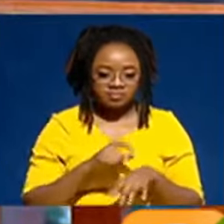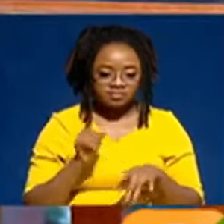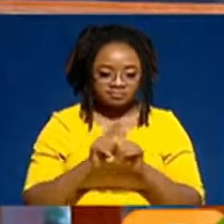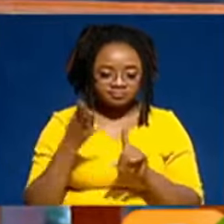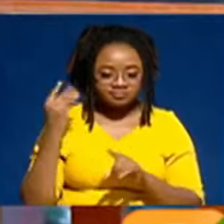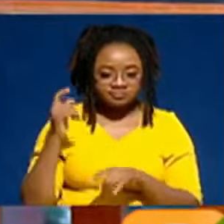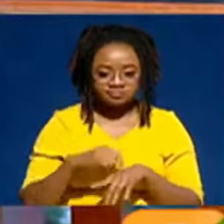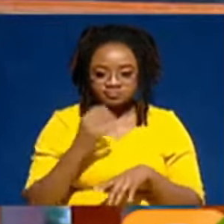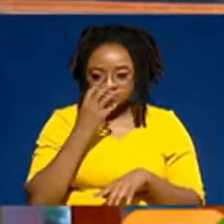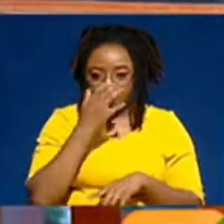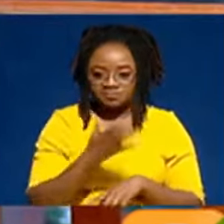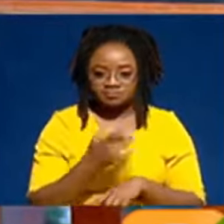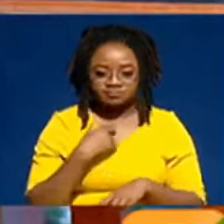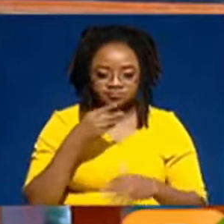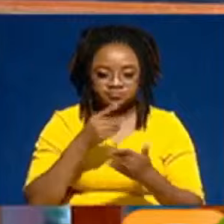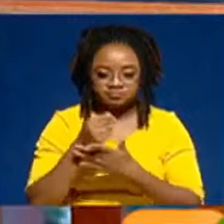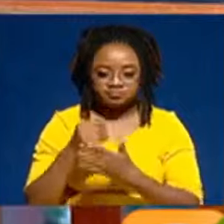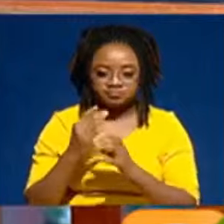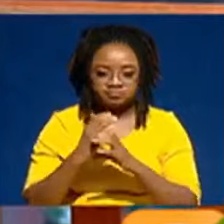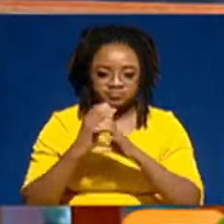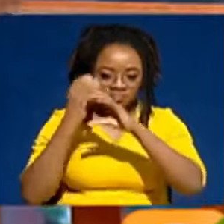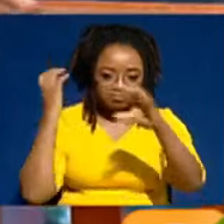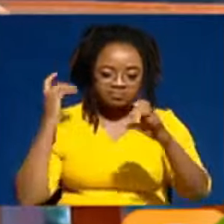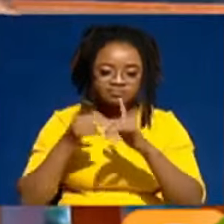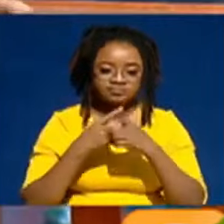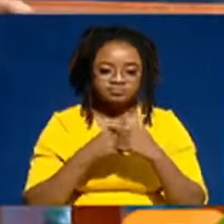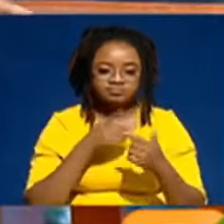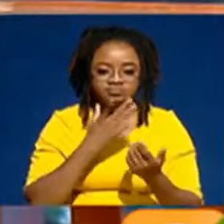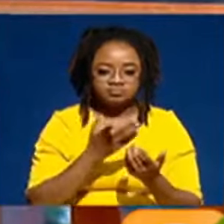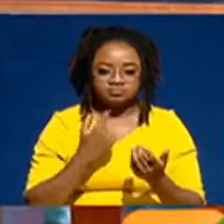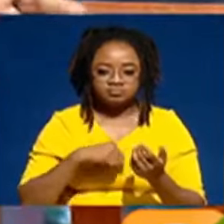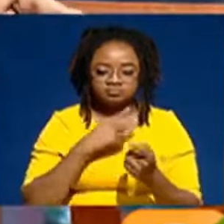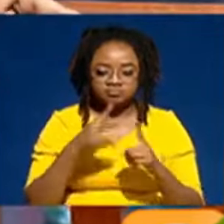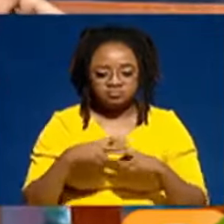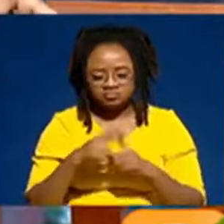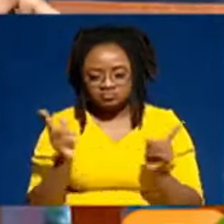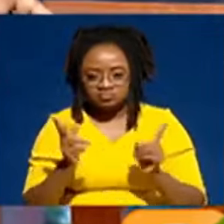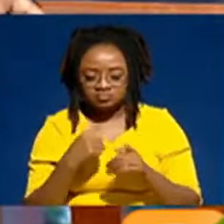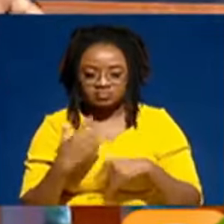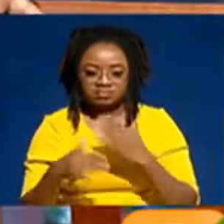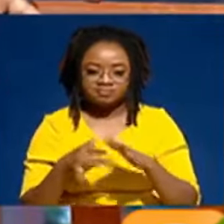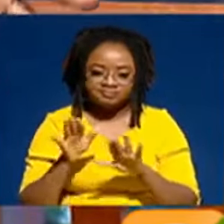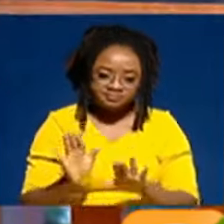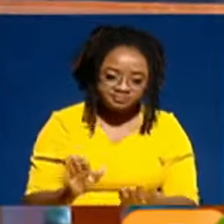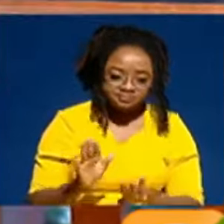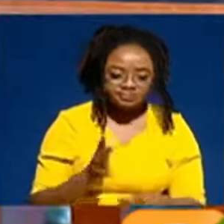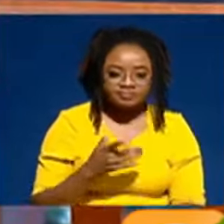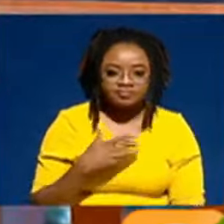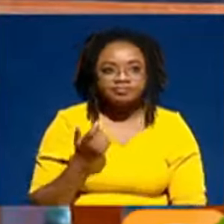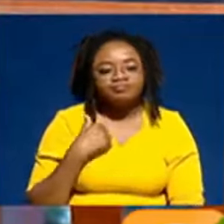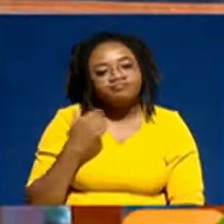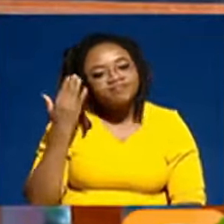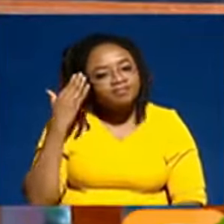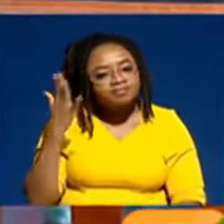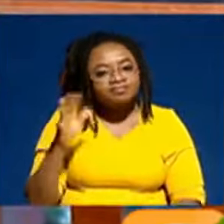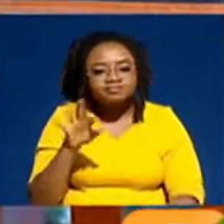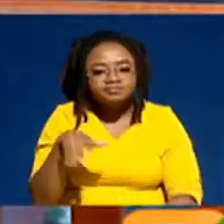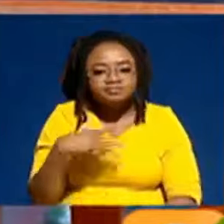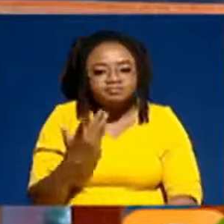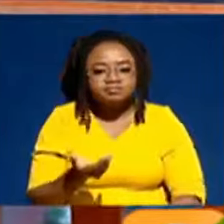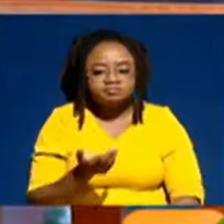he acquired some buses and they marked some roads. So we had started, but that has stalled again. I don't know how far they've gone